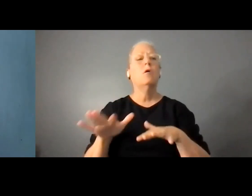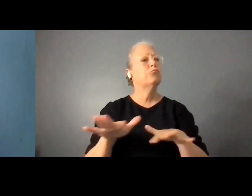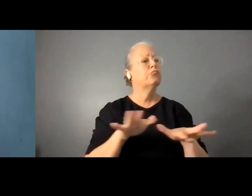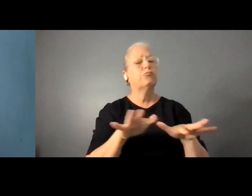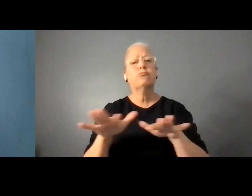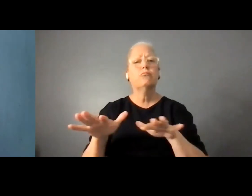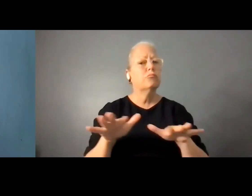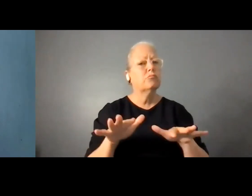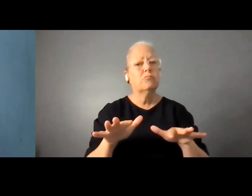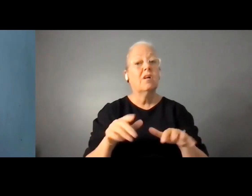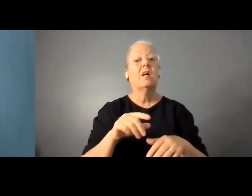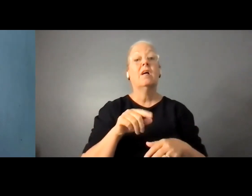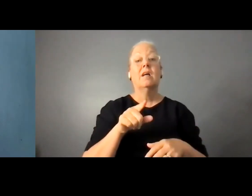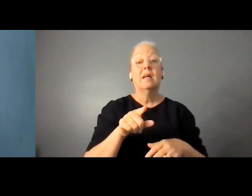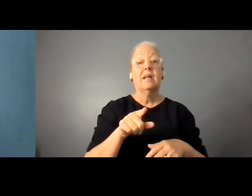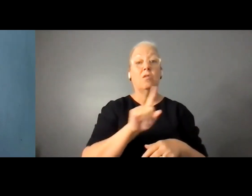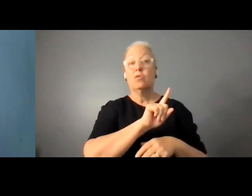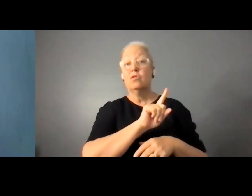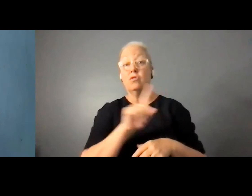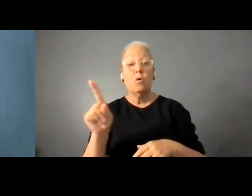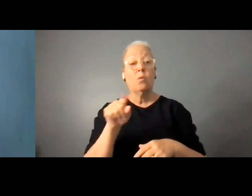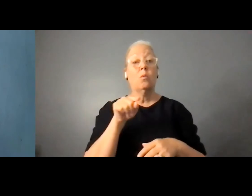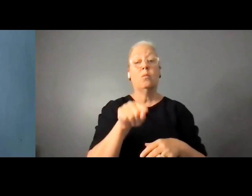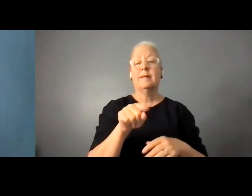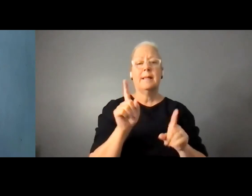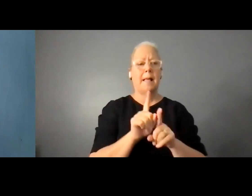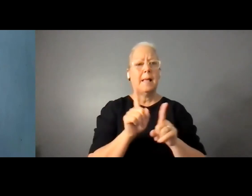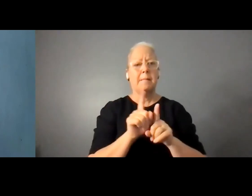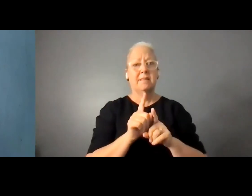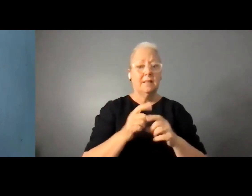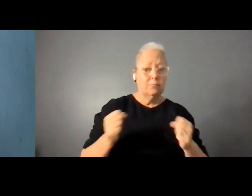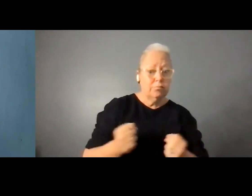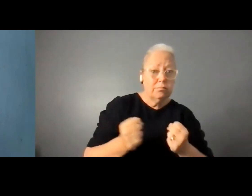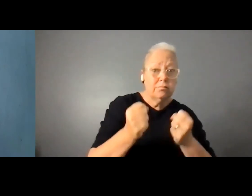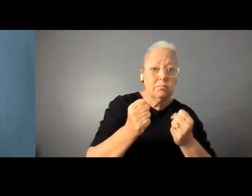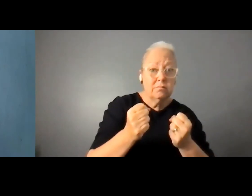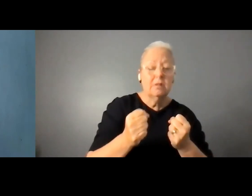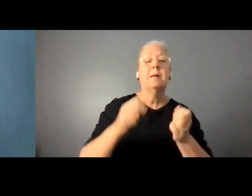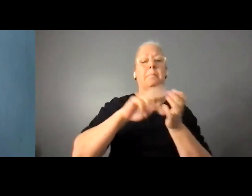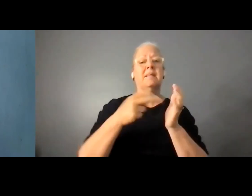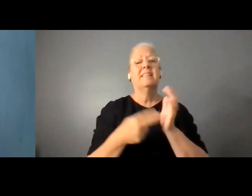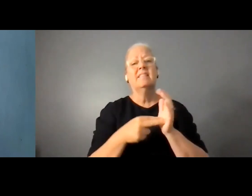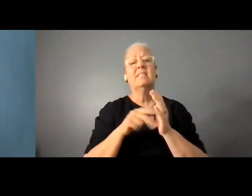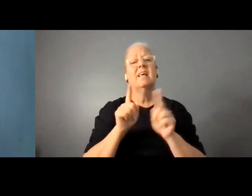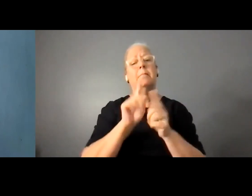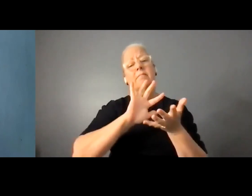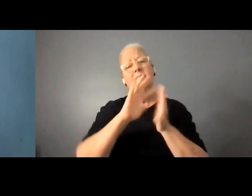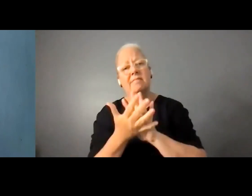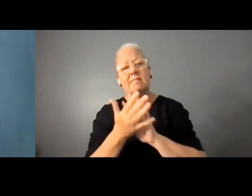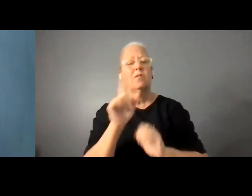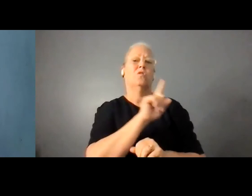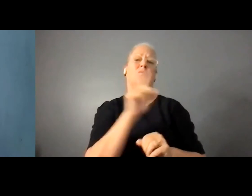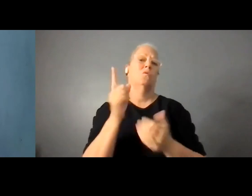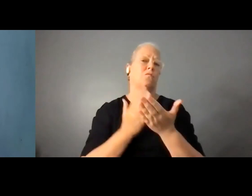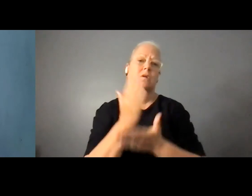there are no rights. As I said before, I think it's extremely important for us to be able to empower